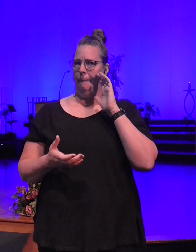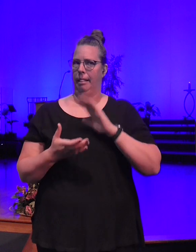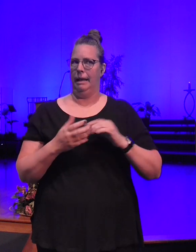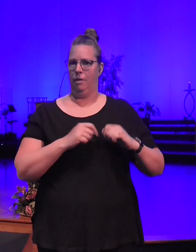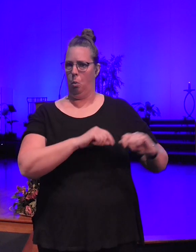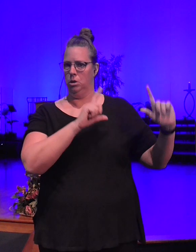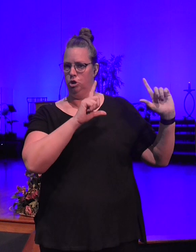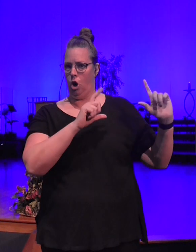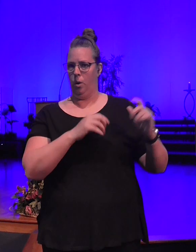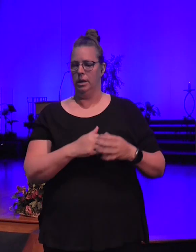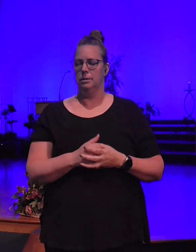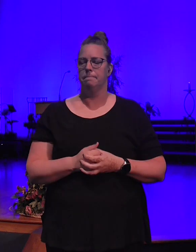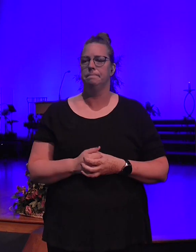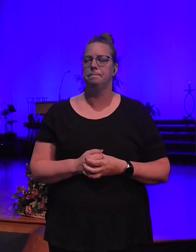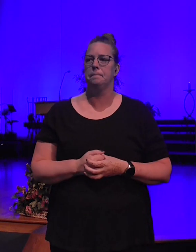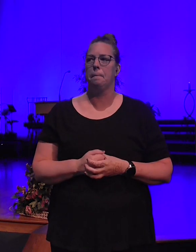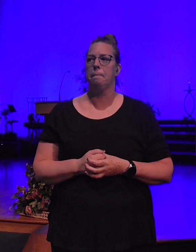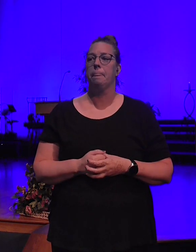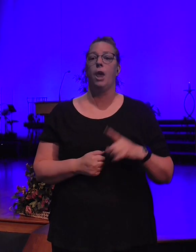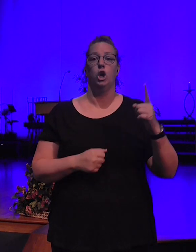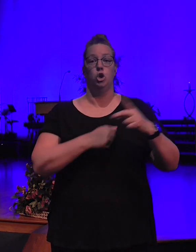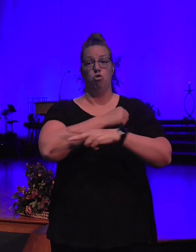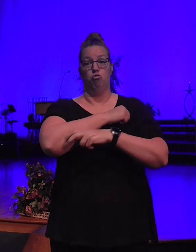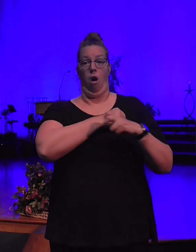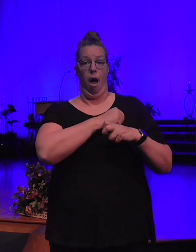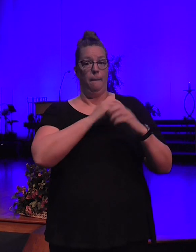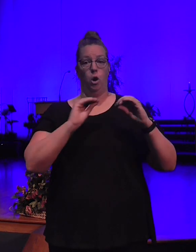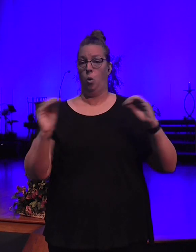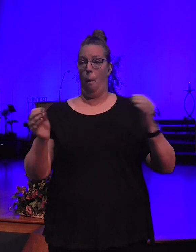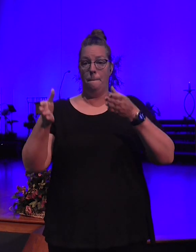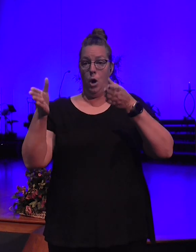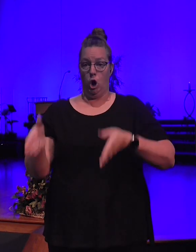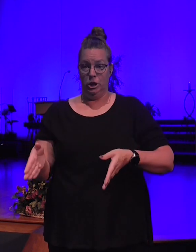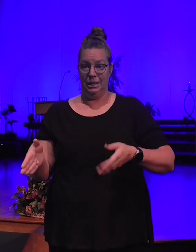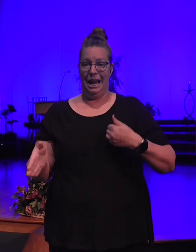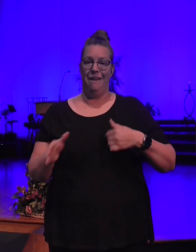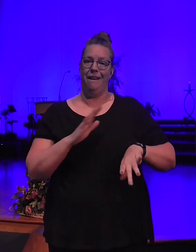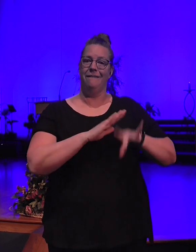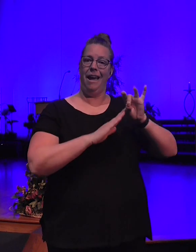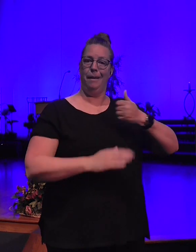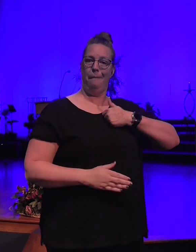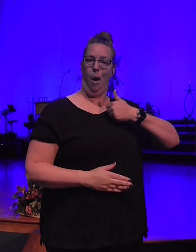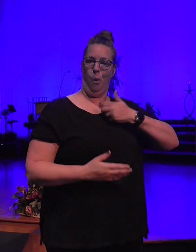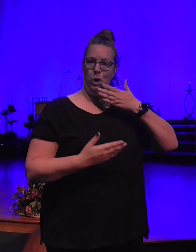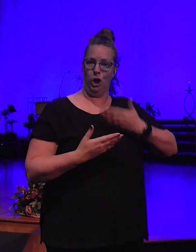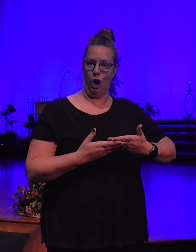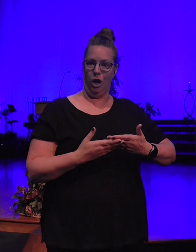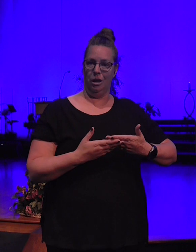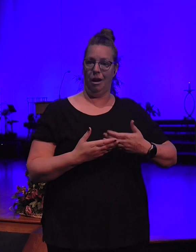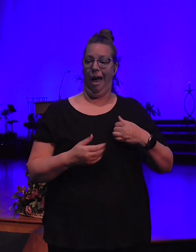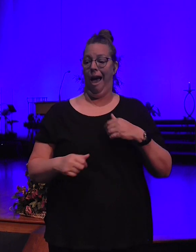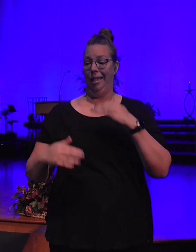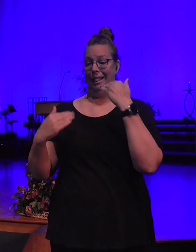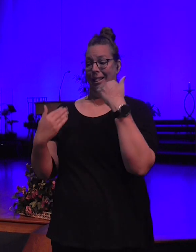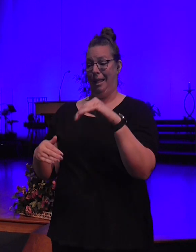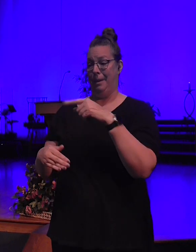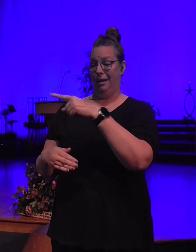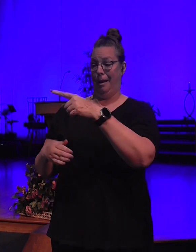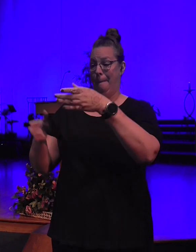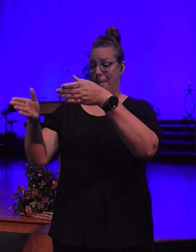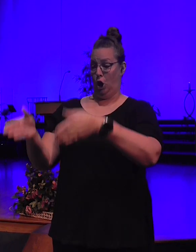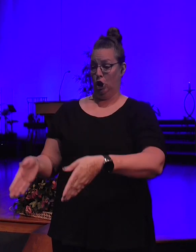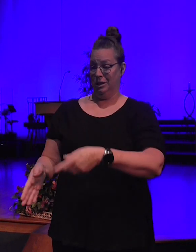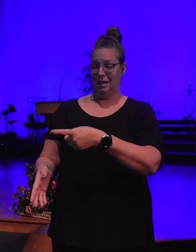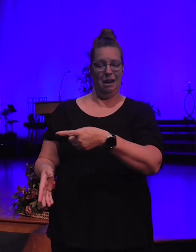screen, you rob no person when you discover your own good. You limit no person when you